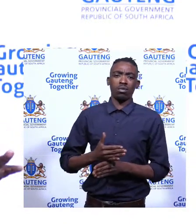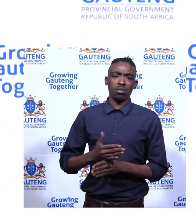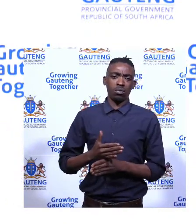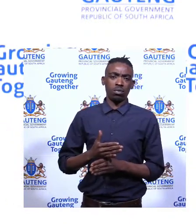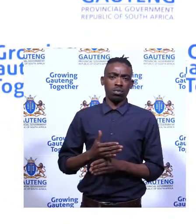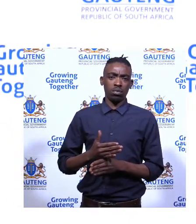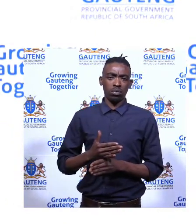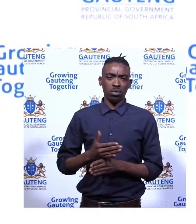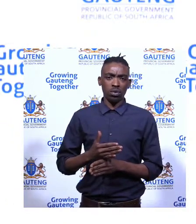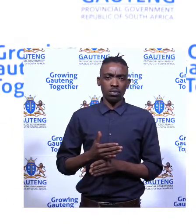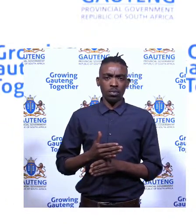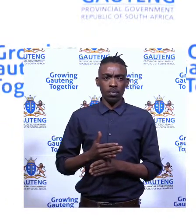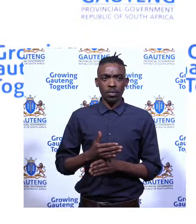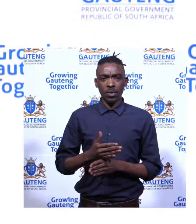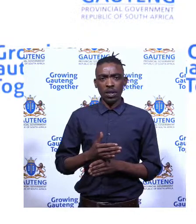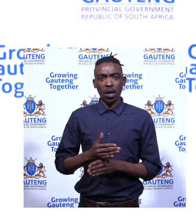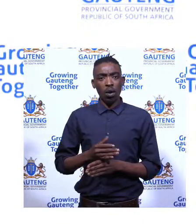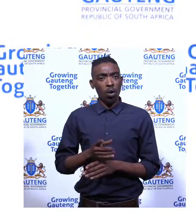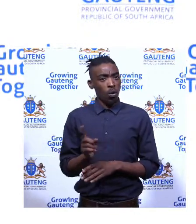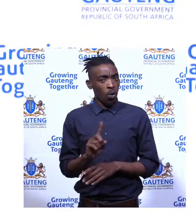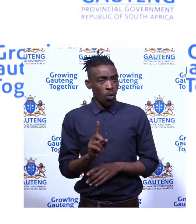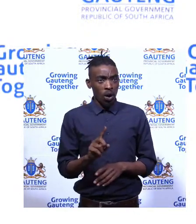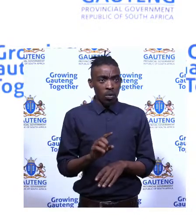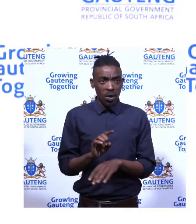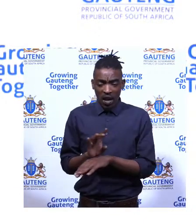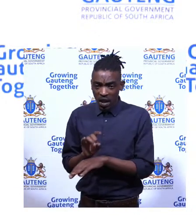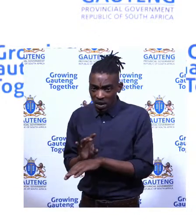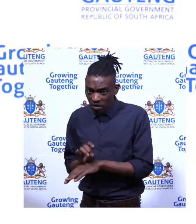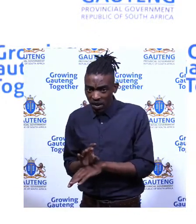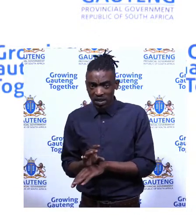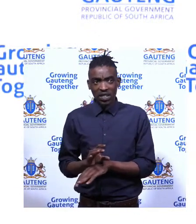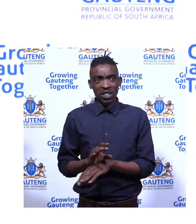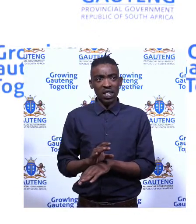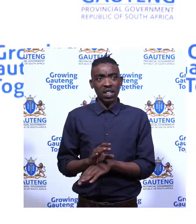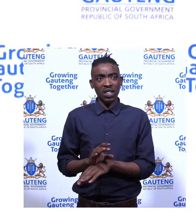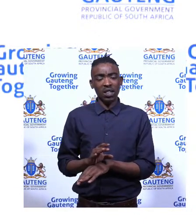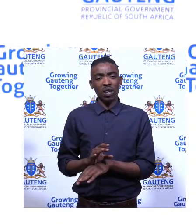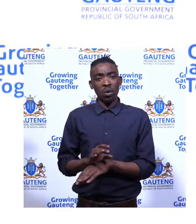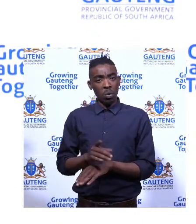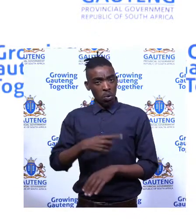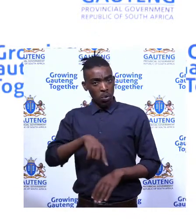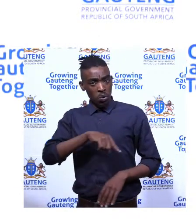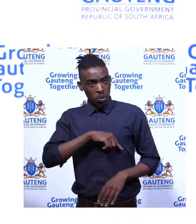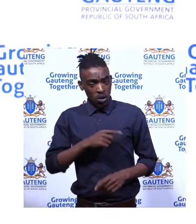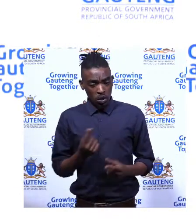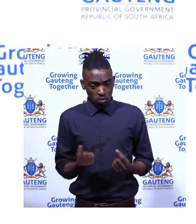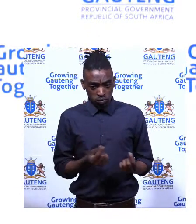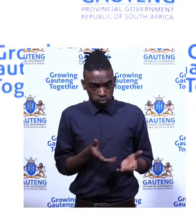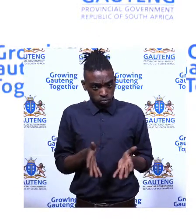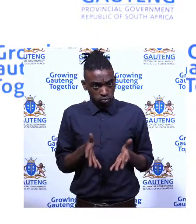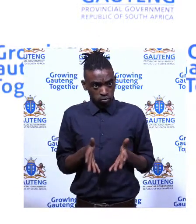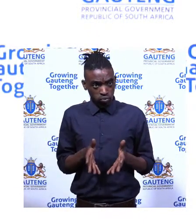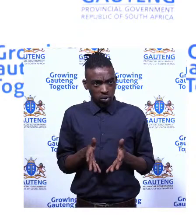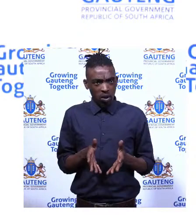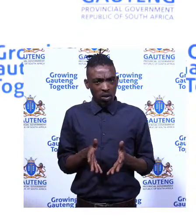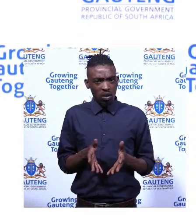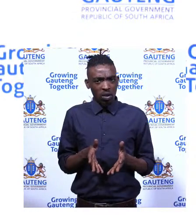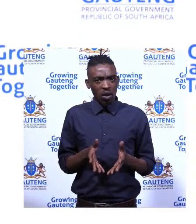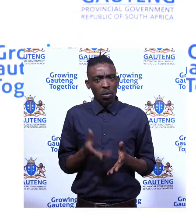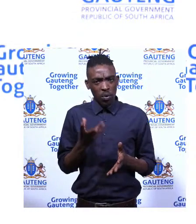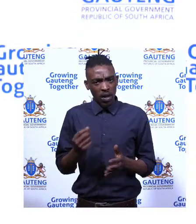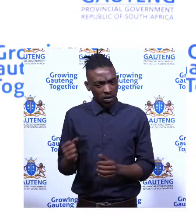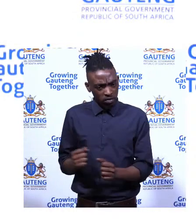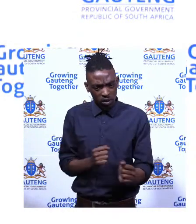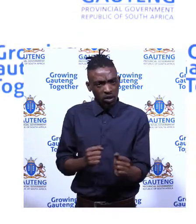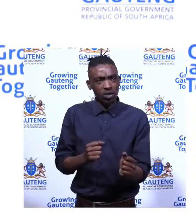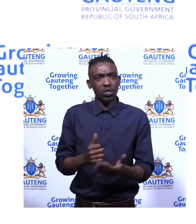the clinicians were advising us on. As we do so, we need to make sure that these measures that have helped us to